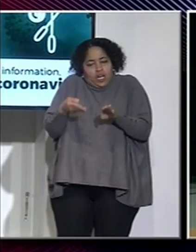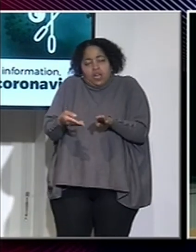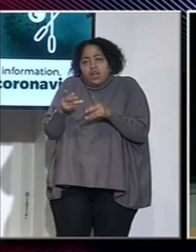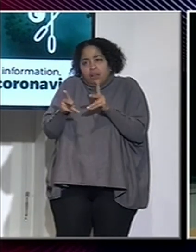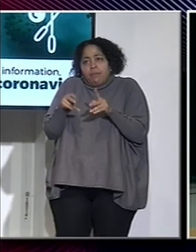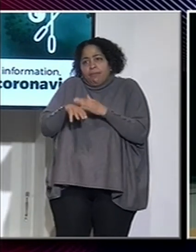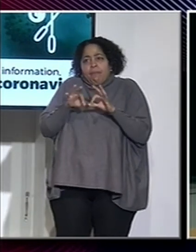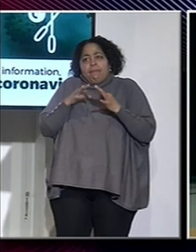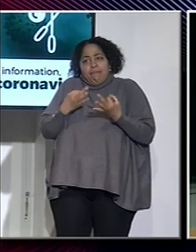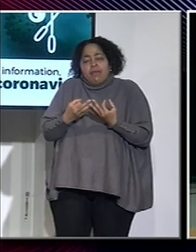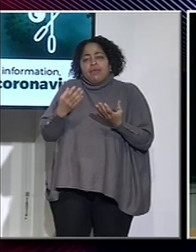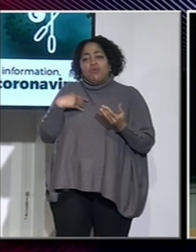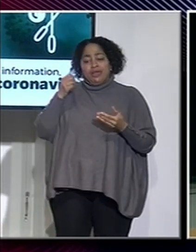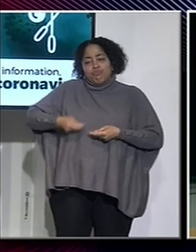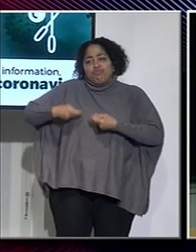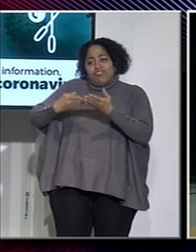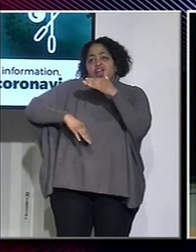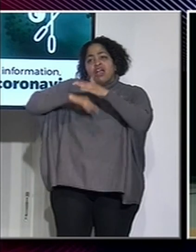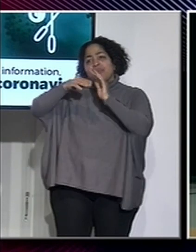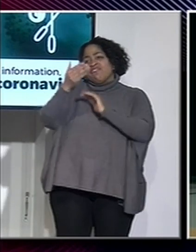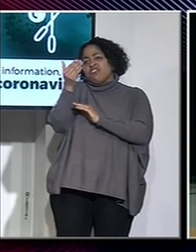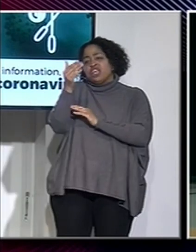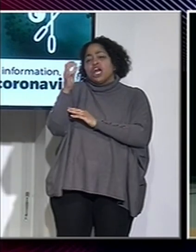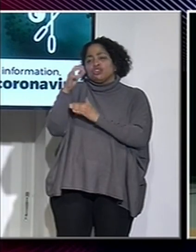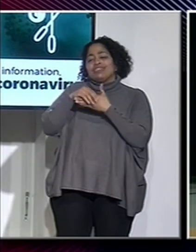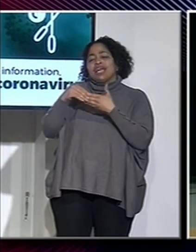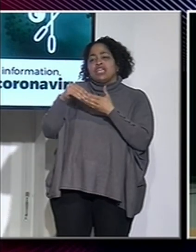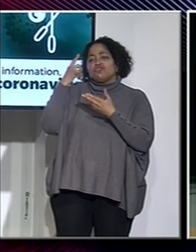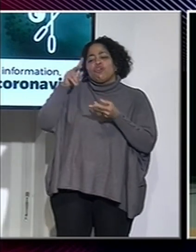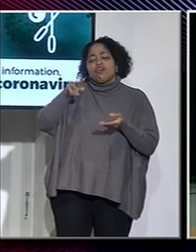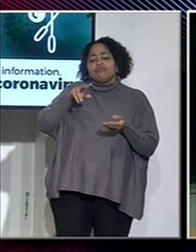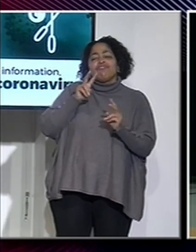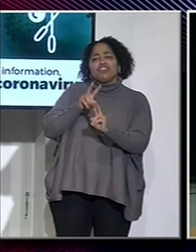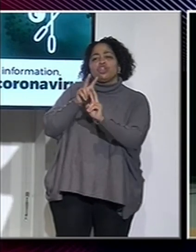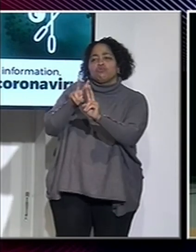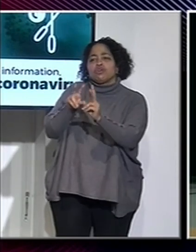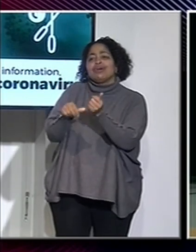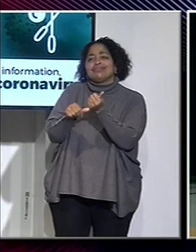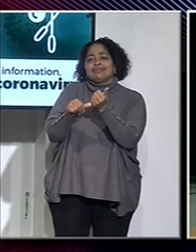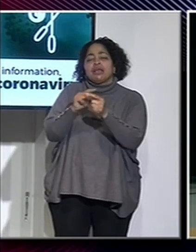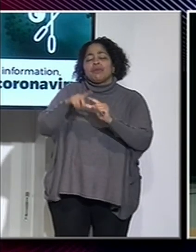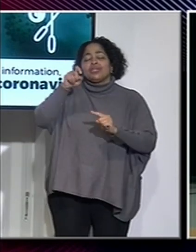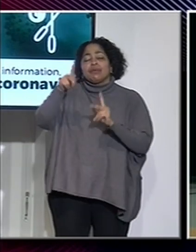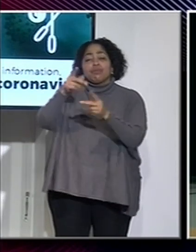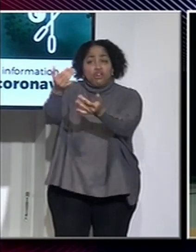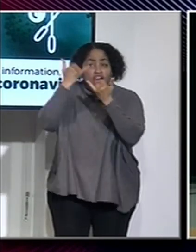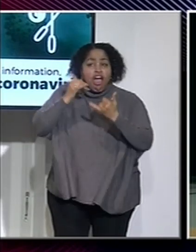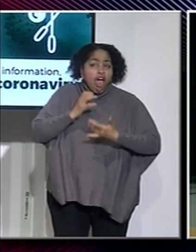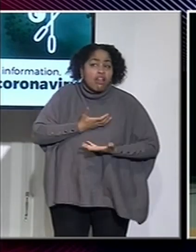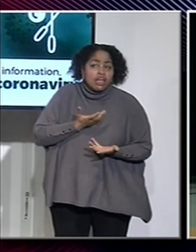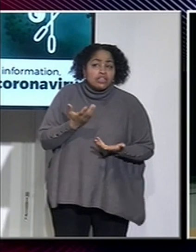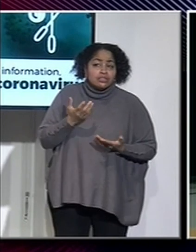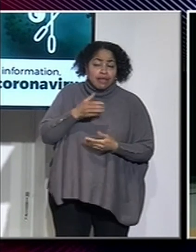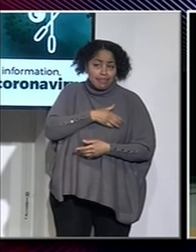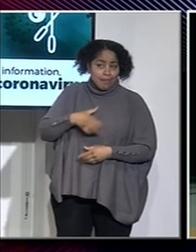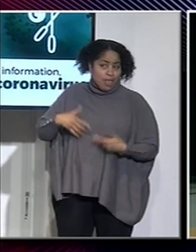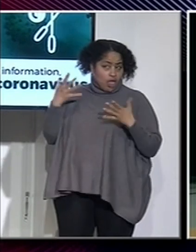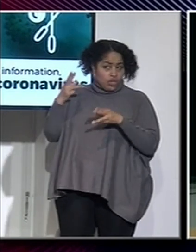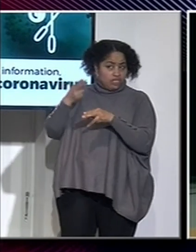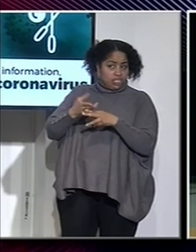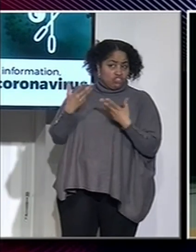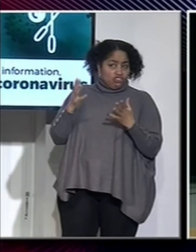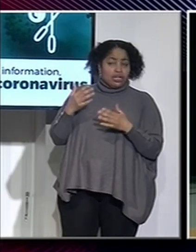up to $1,500 of funeral expense assistance, but we need people to call. As the mayor stated, there's